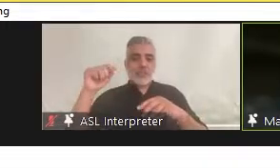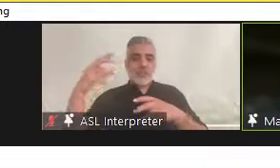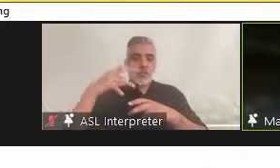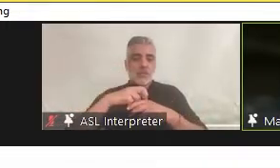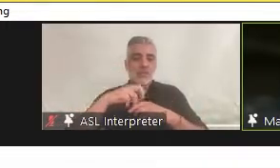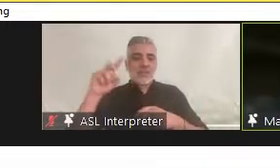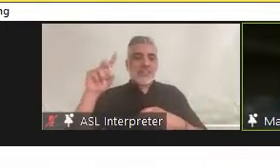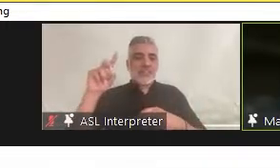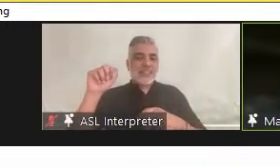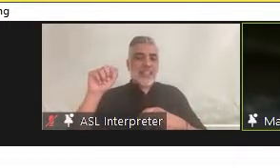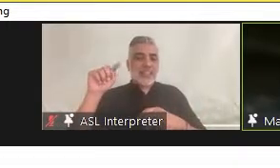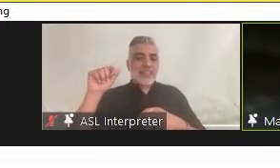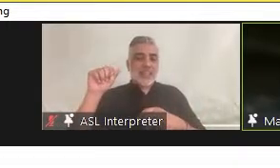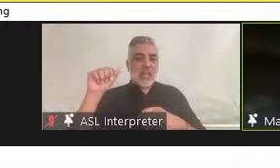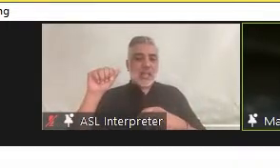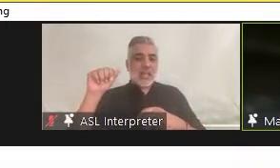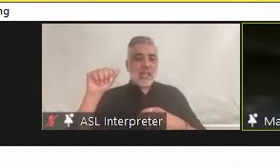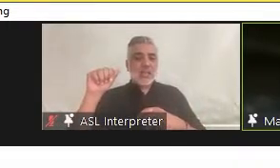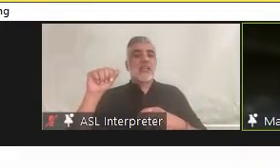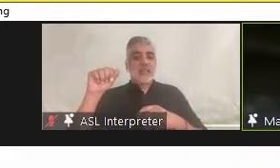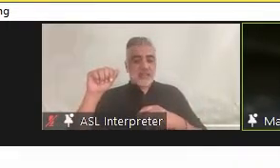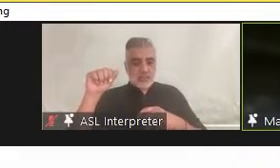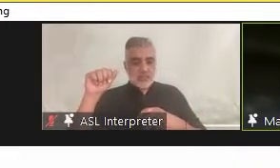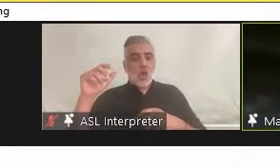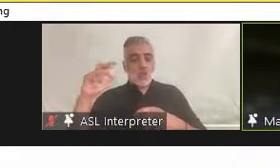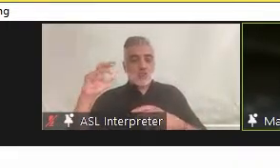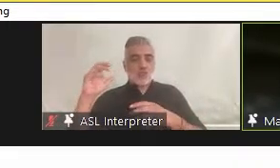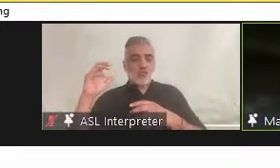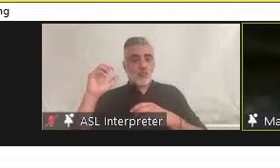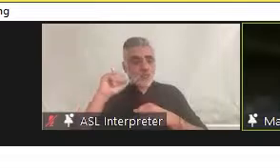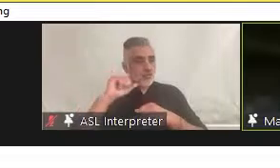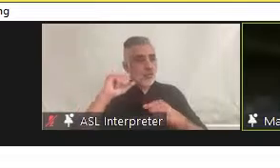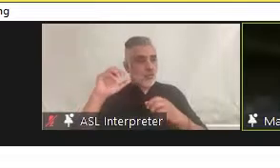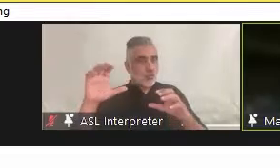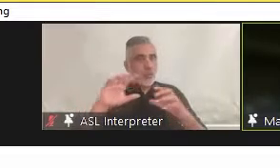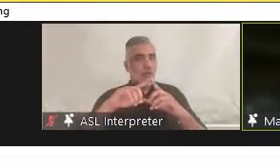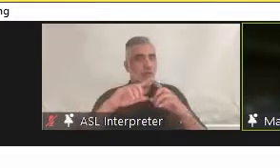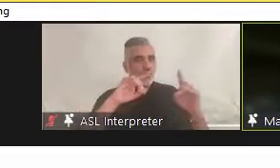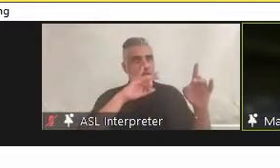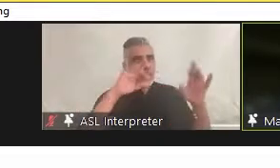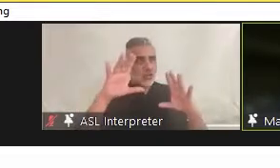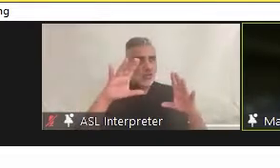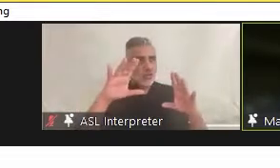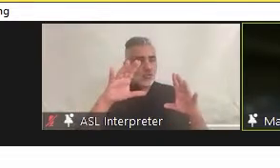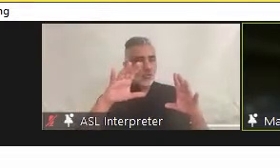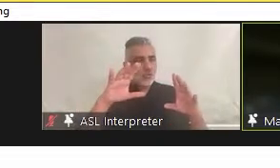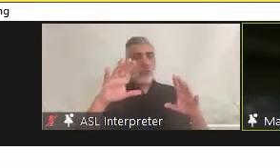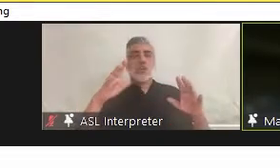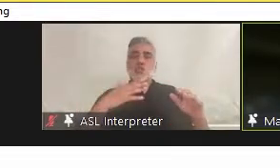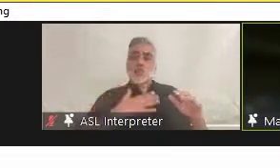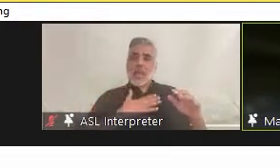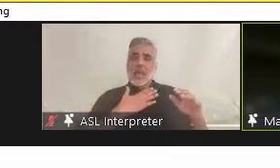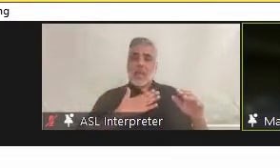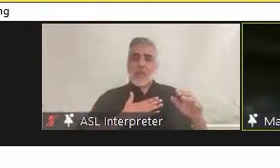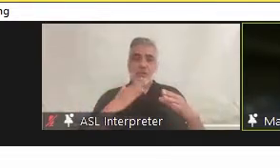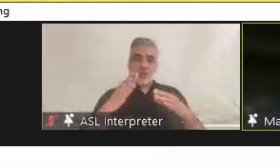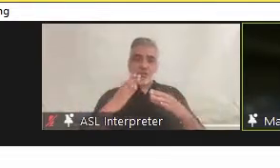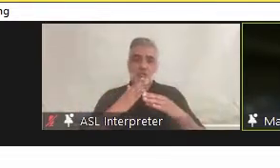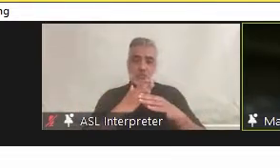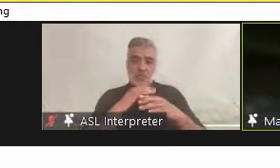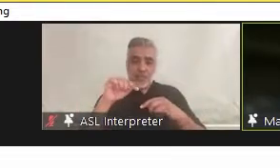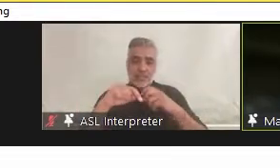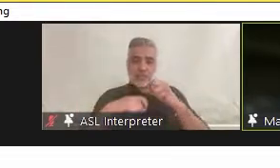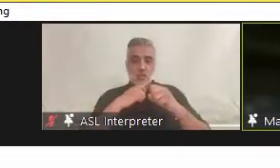data, which is core also in disaster situations. So I'm very happy to share that this year